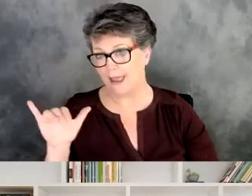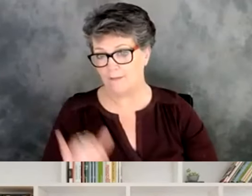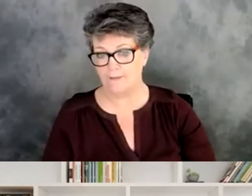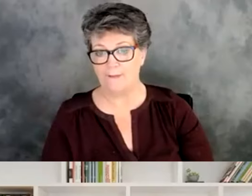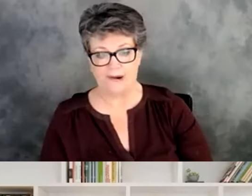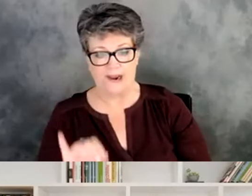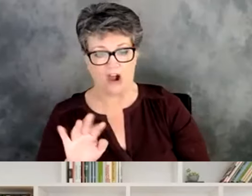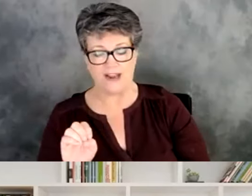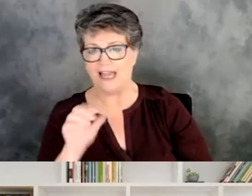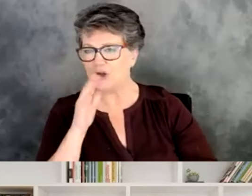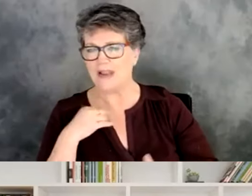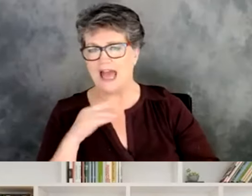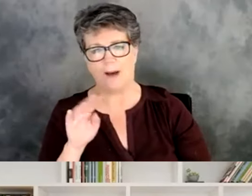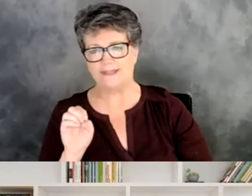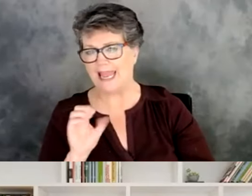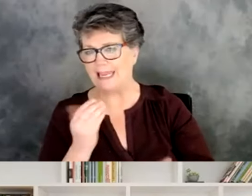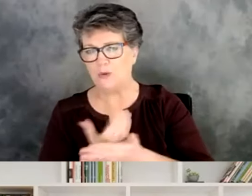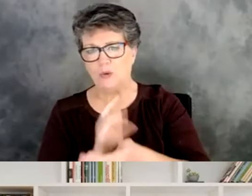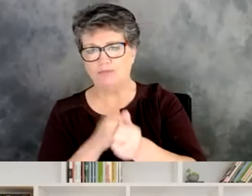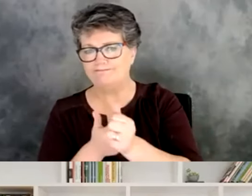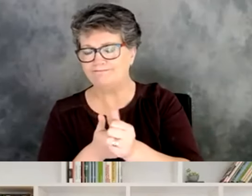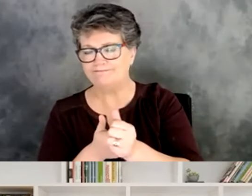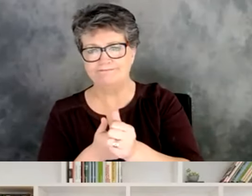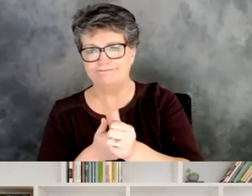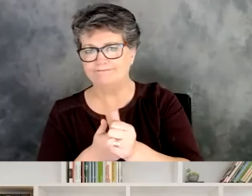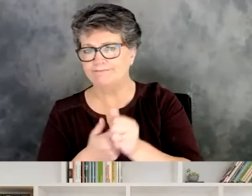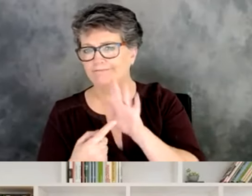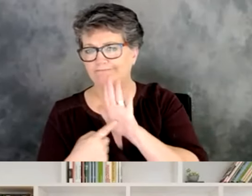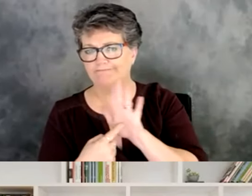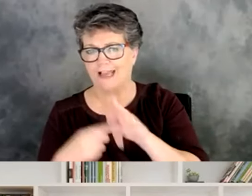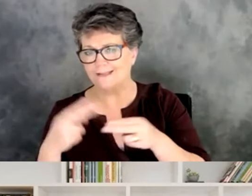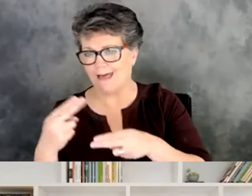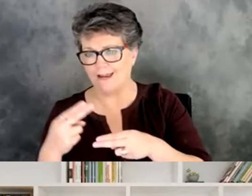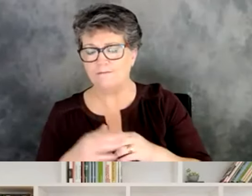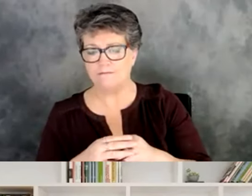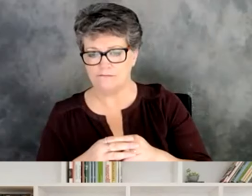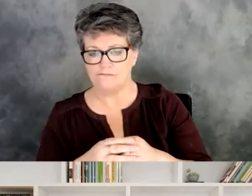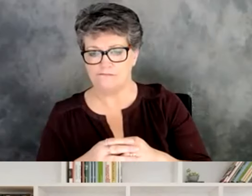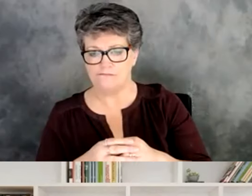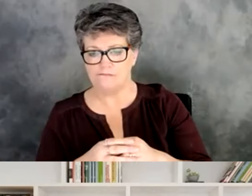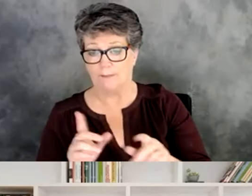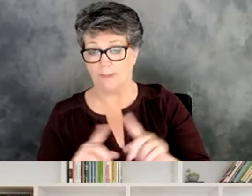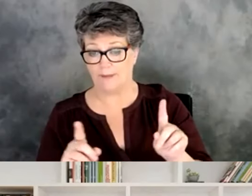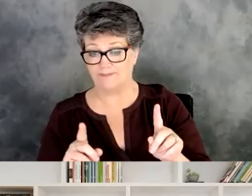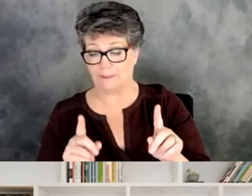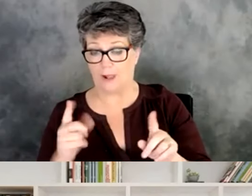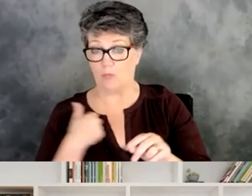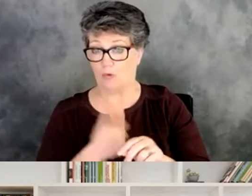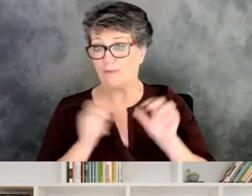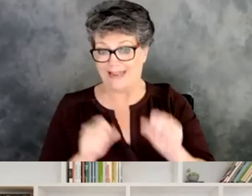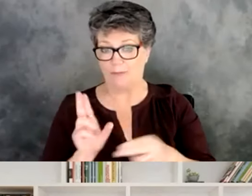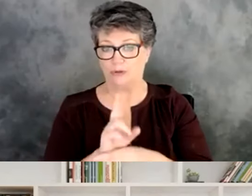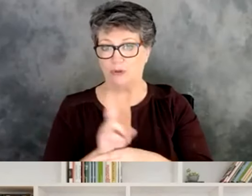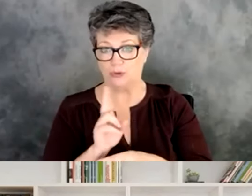I don't have an updated snapshot of that slide specifically on how that's broken down, but what we've been able to